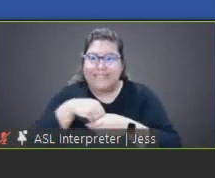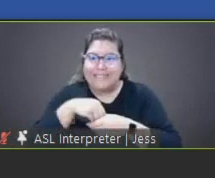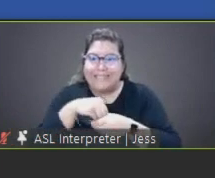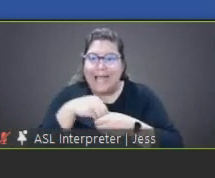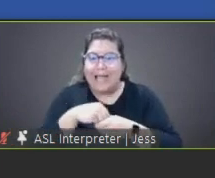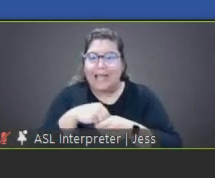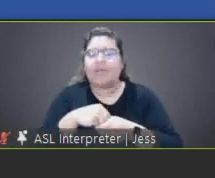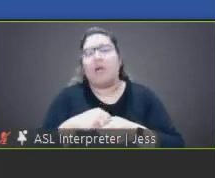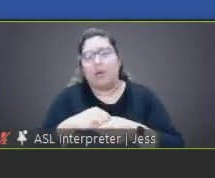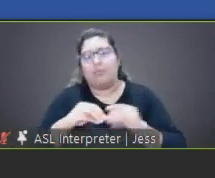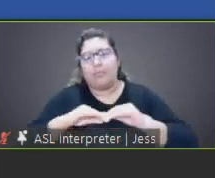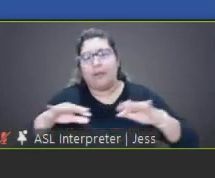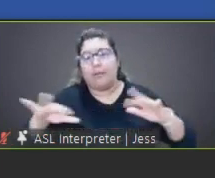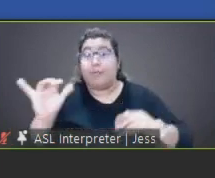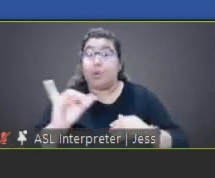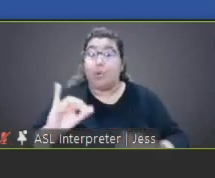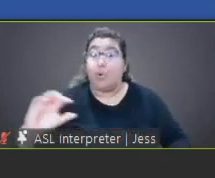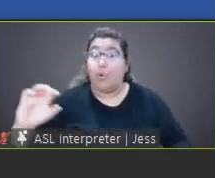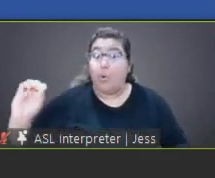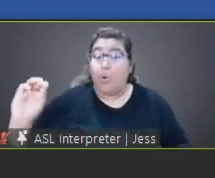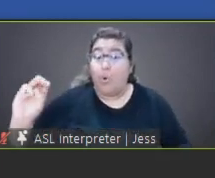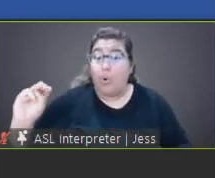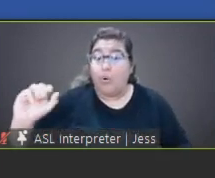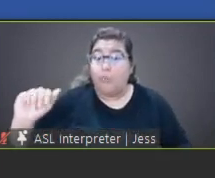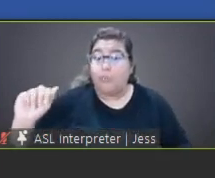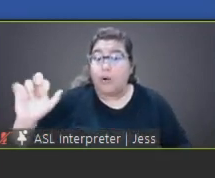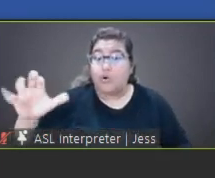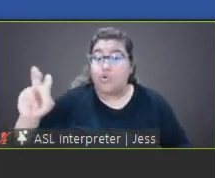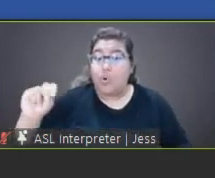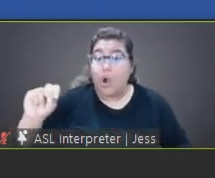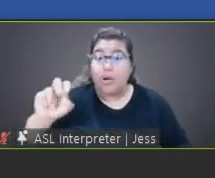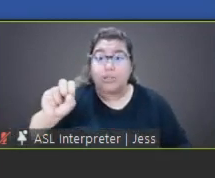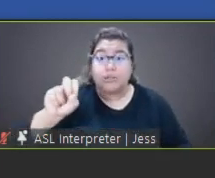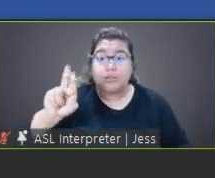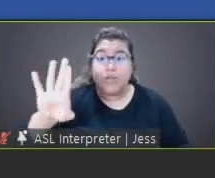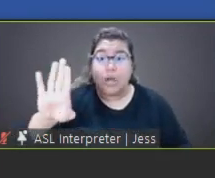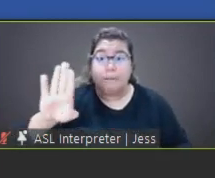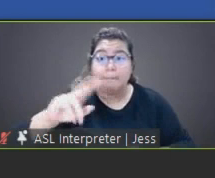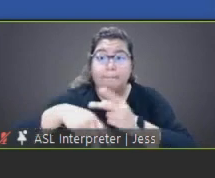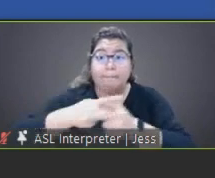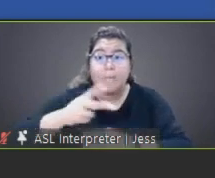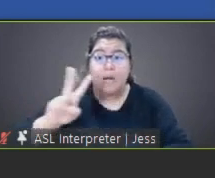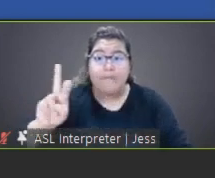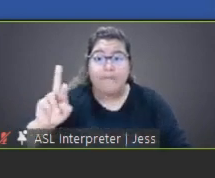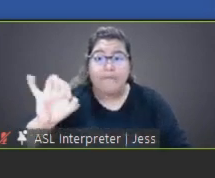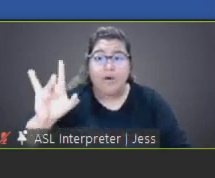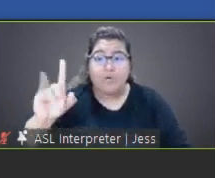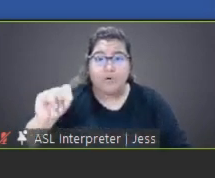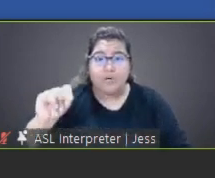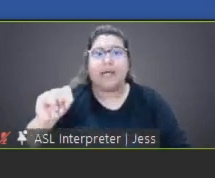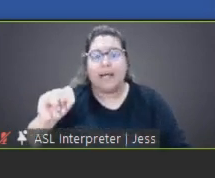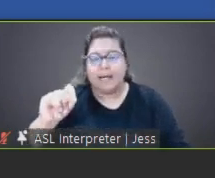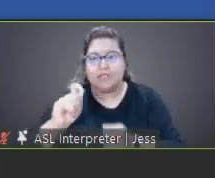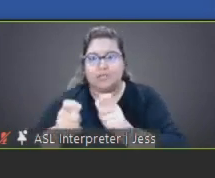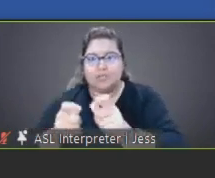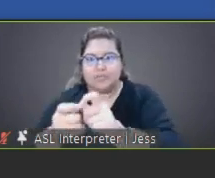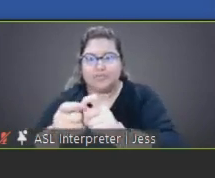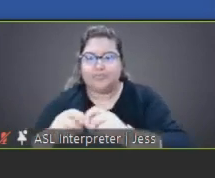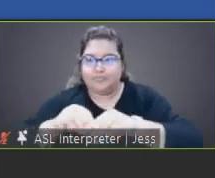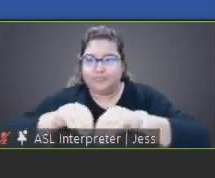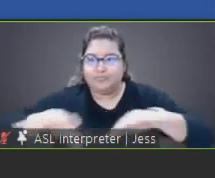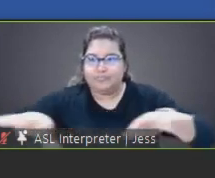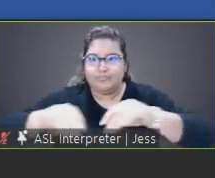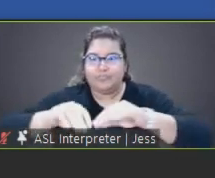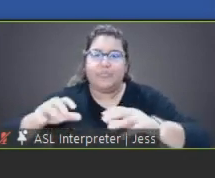new Omicron subvariants that are emerging and have some concerning characteristics that make them more transmissible or more likely